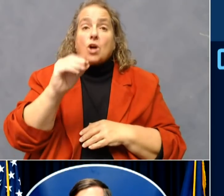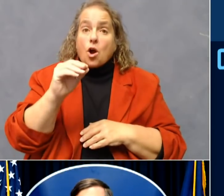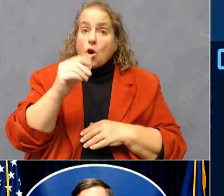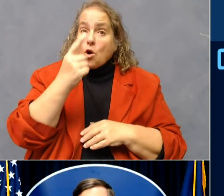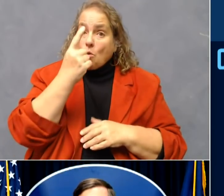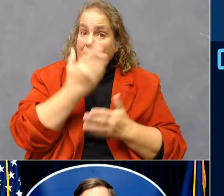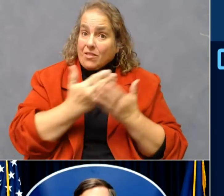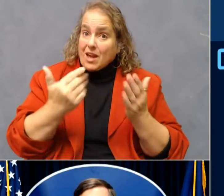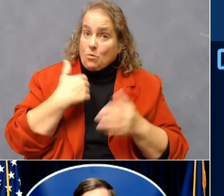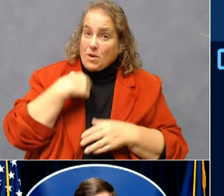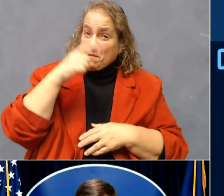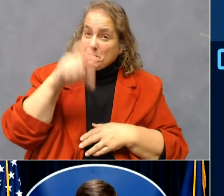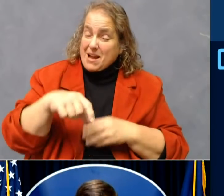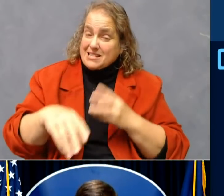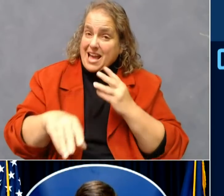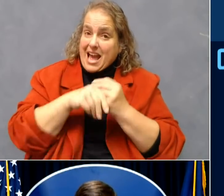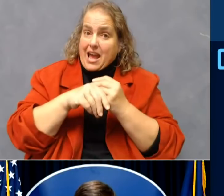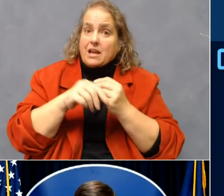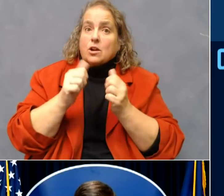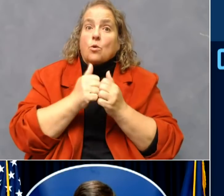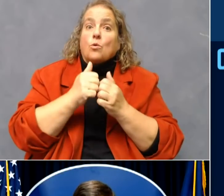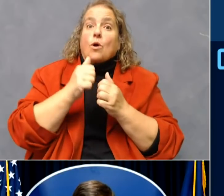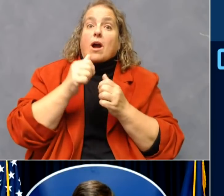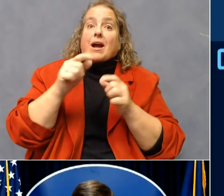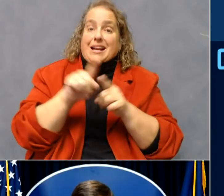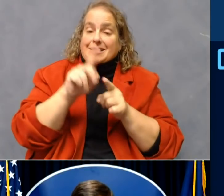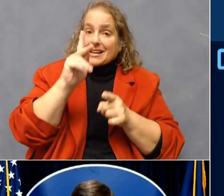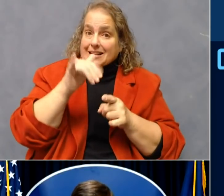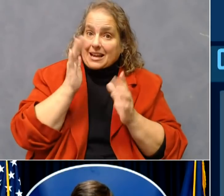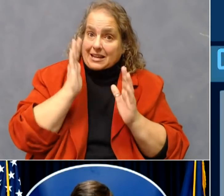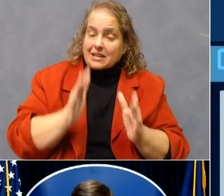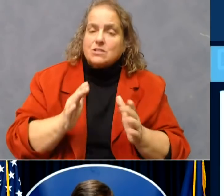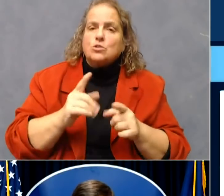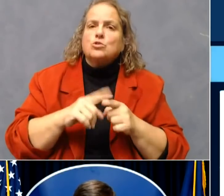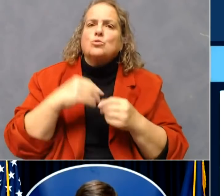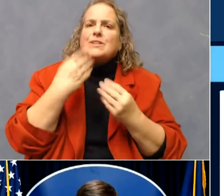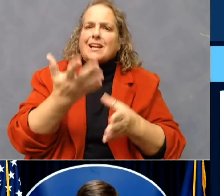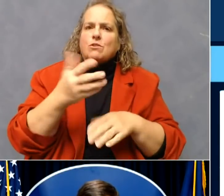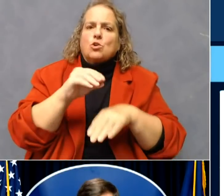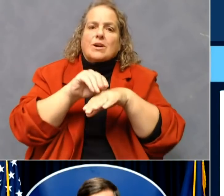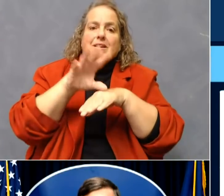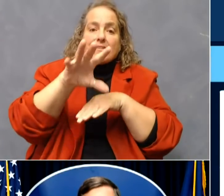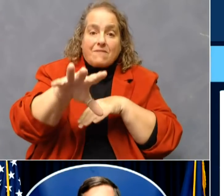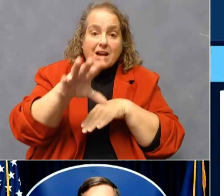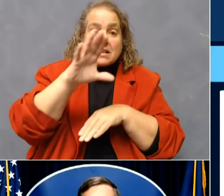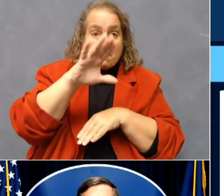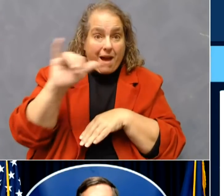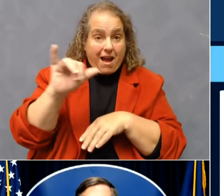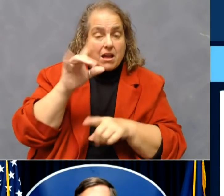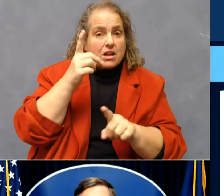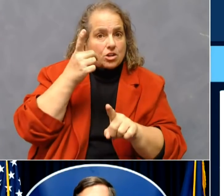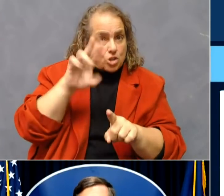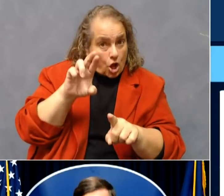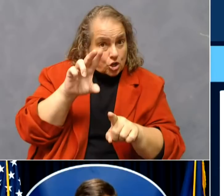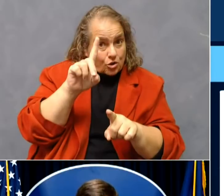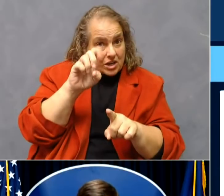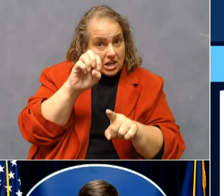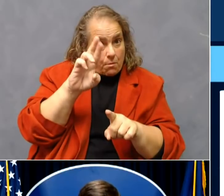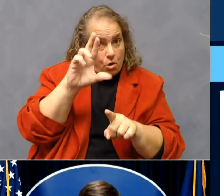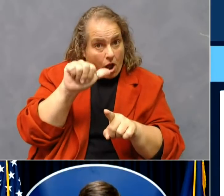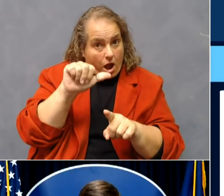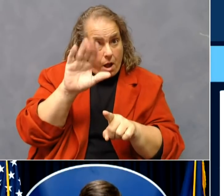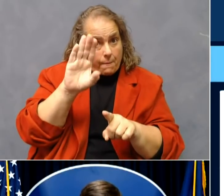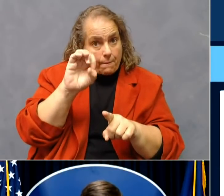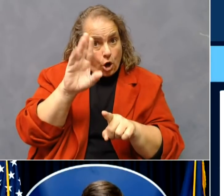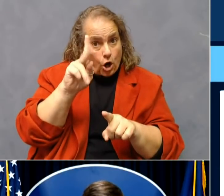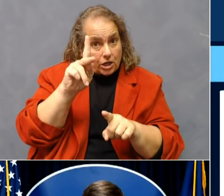we've outlined, is to provide you the advice given by Dr. Deborah Birx. This is the White House Task Force about